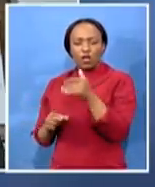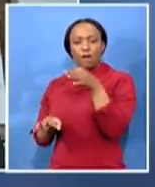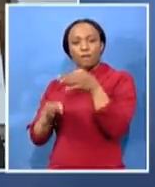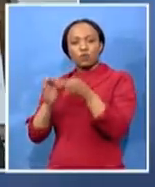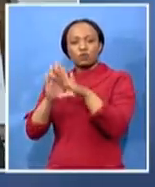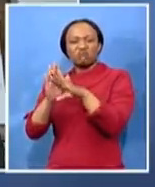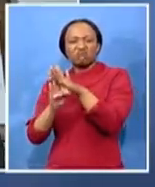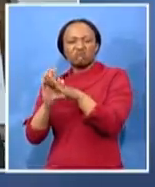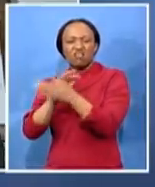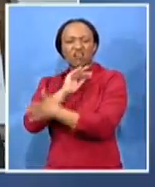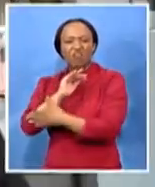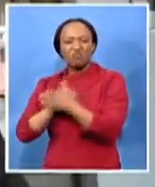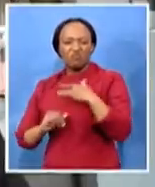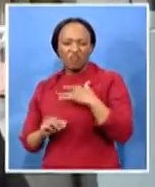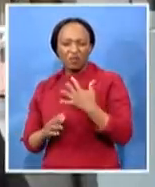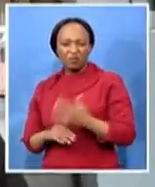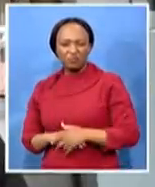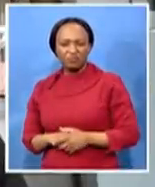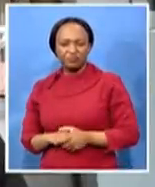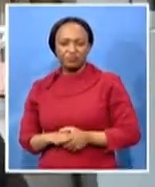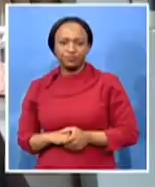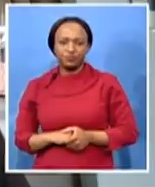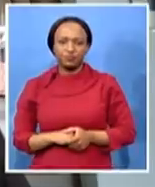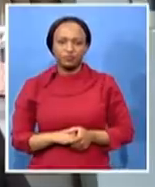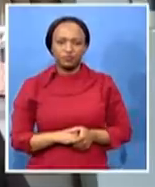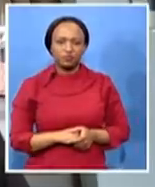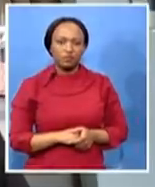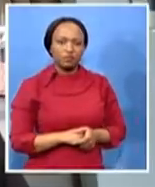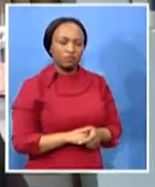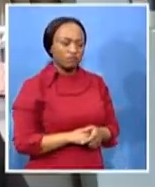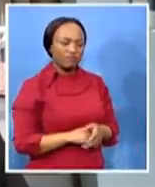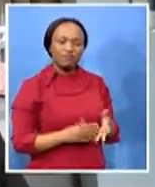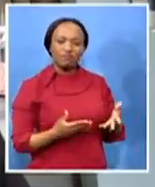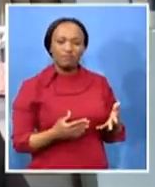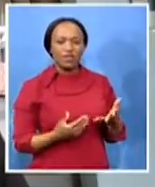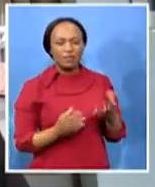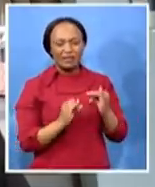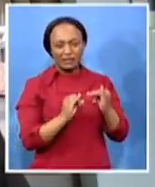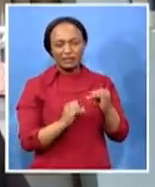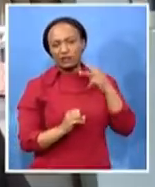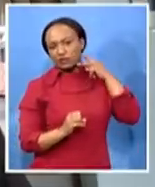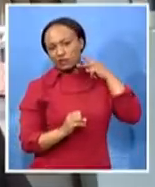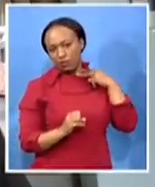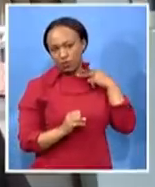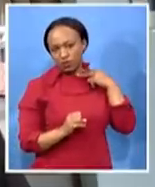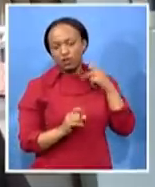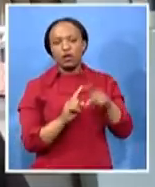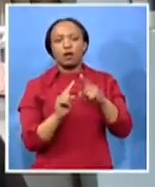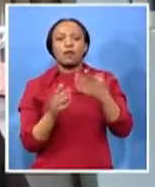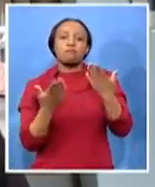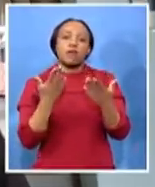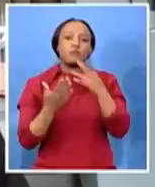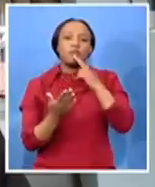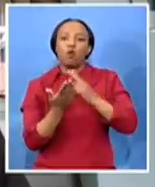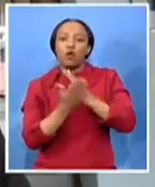Well, I'm immensely disappointed, but at the same time, maybe I'm not very honest with myself and with you, because